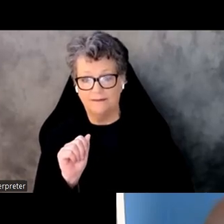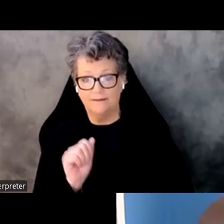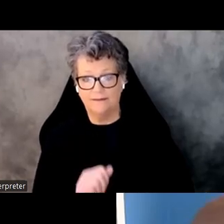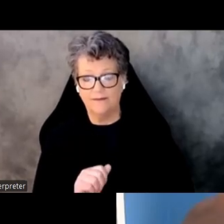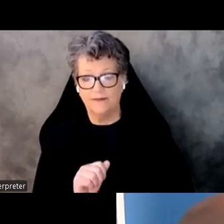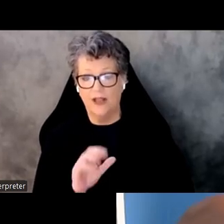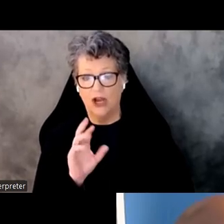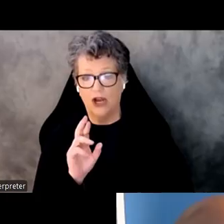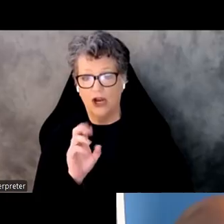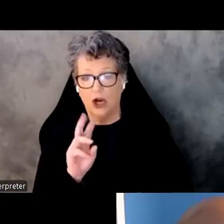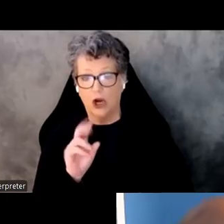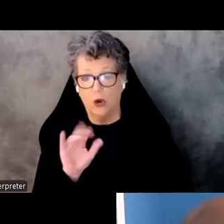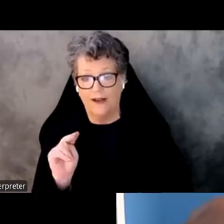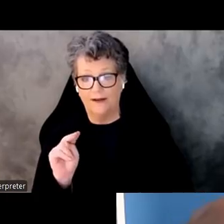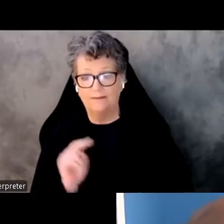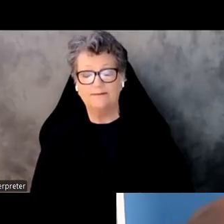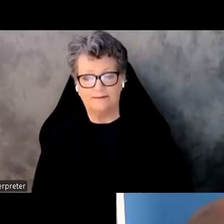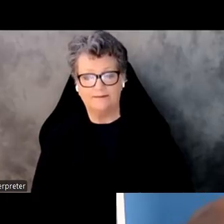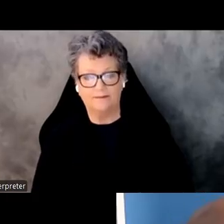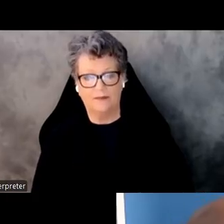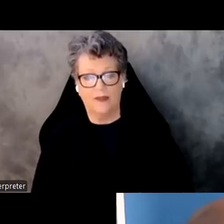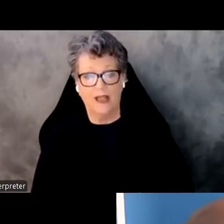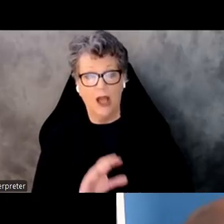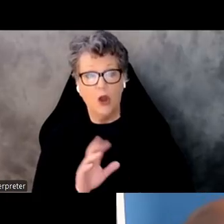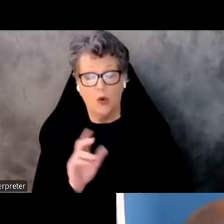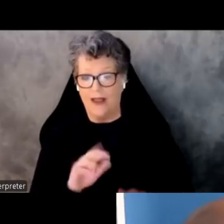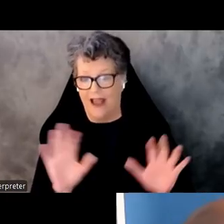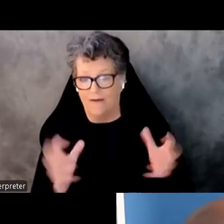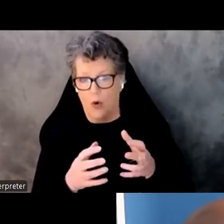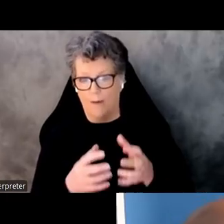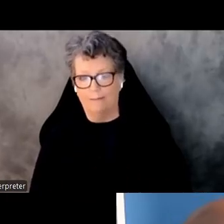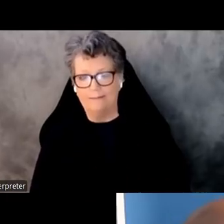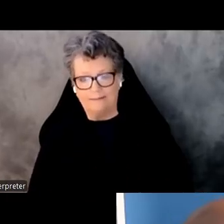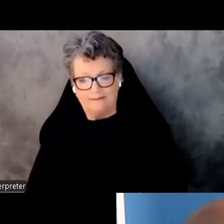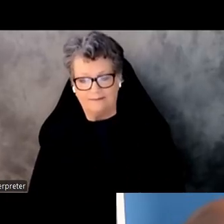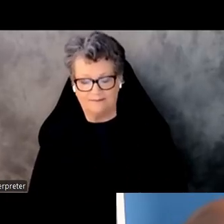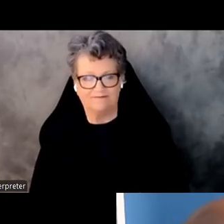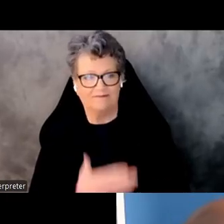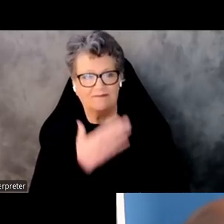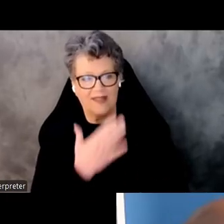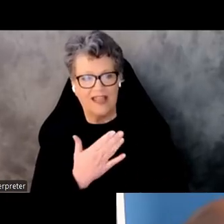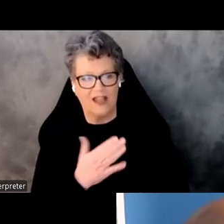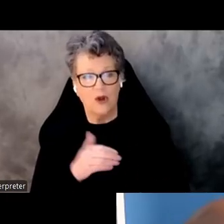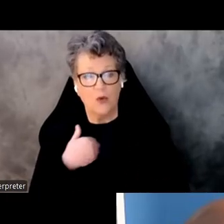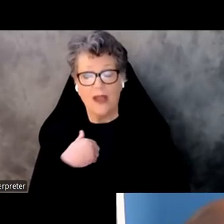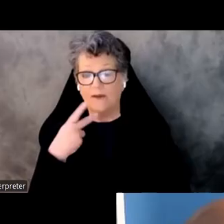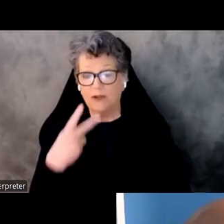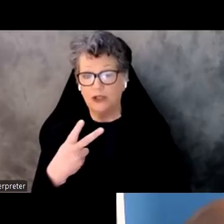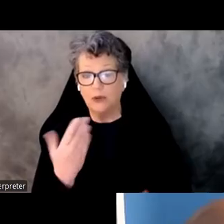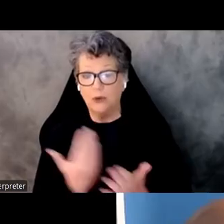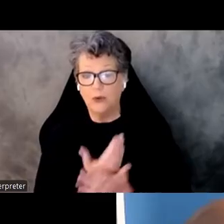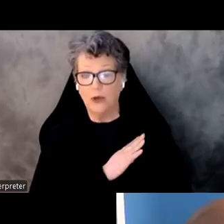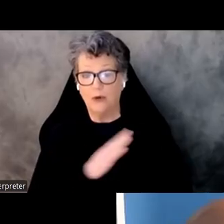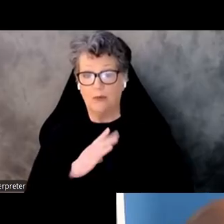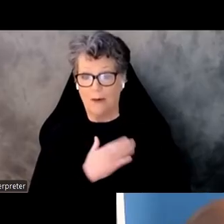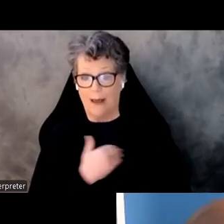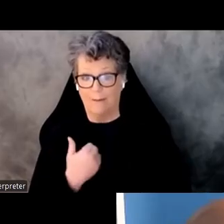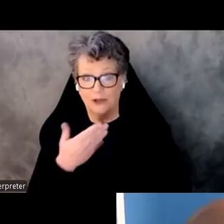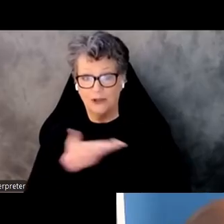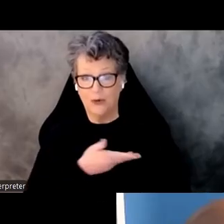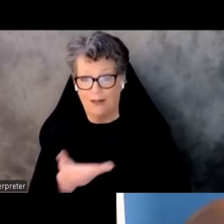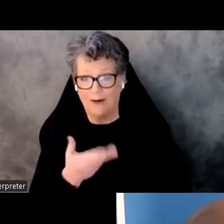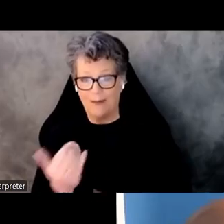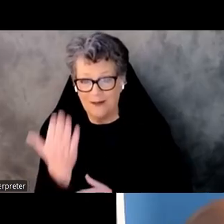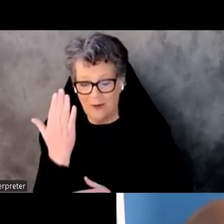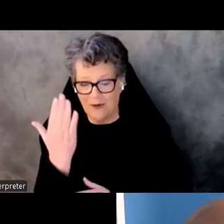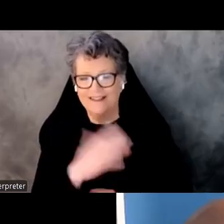Mr. Irwin? Madam Chair, we have a quorum. Thank you. We have two new board members to welcome this morning,